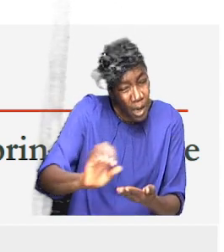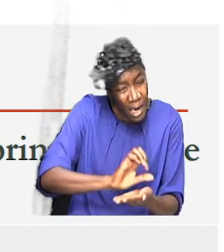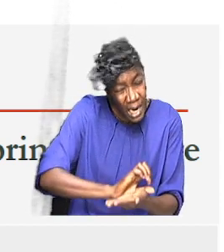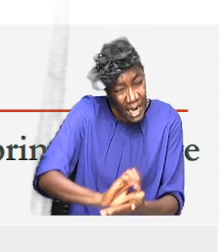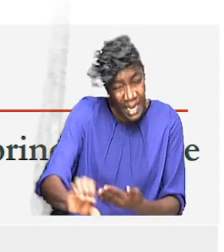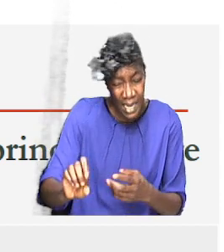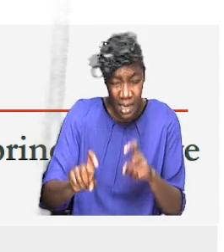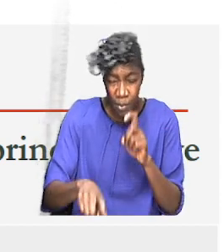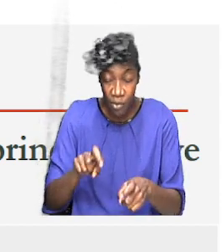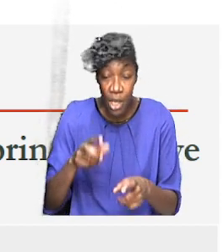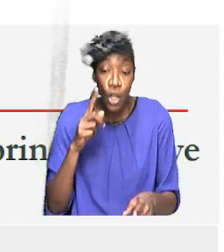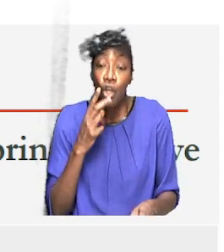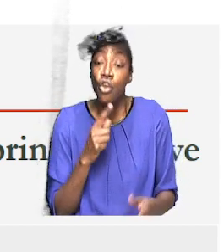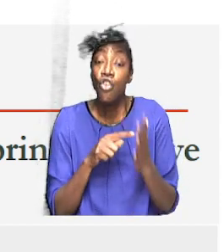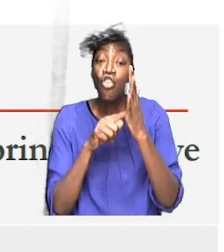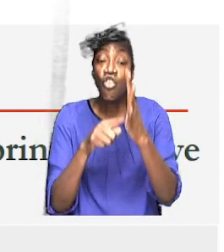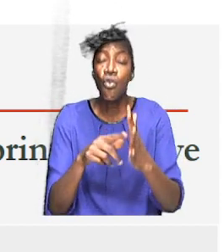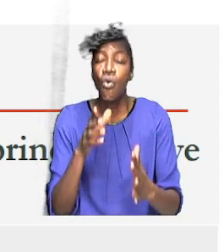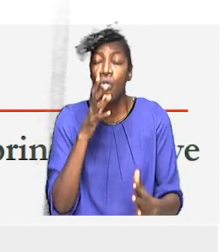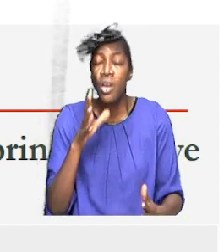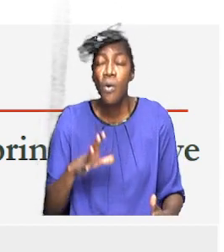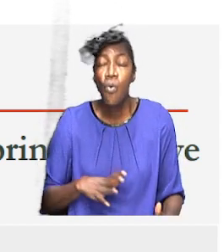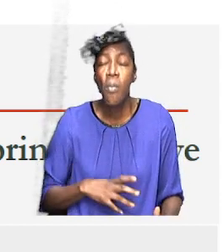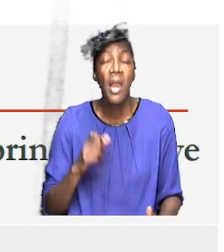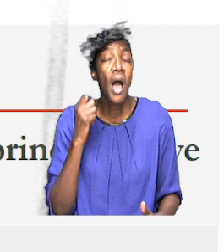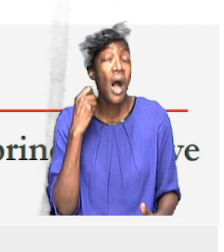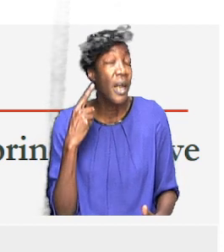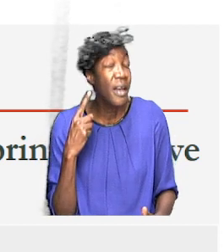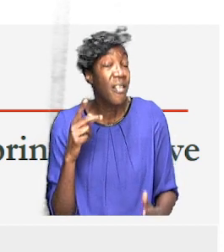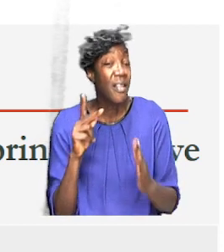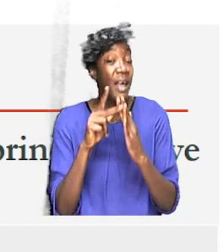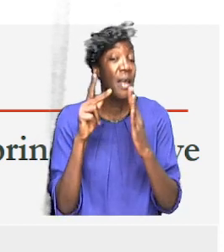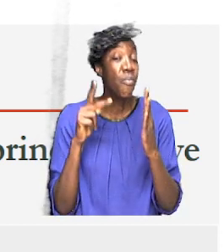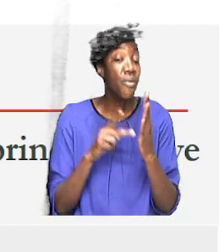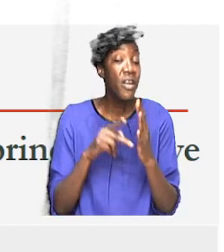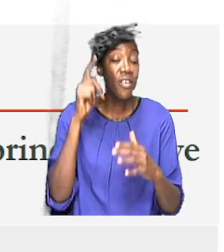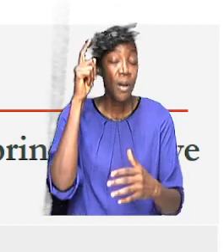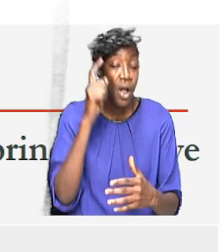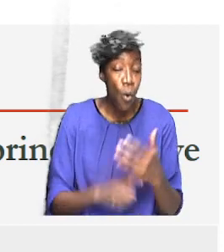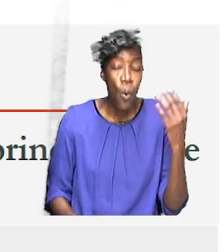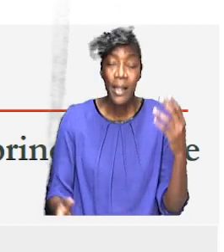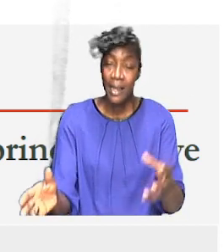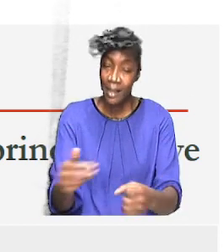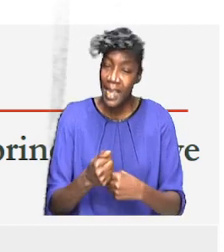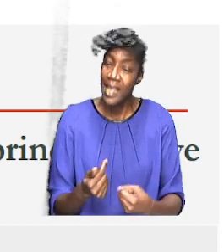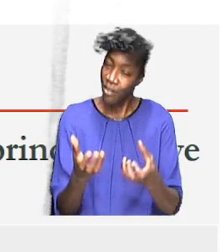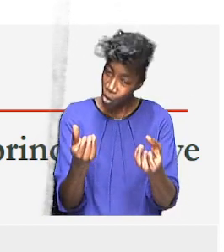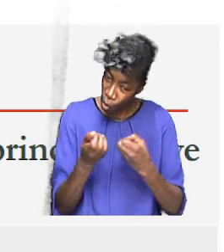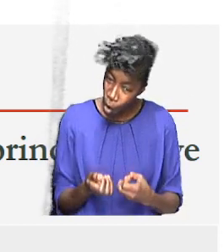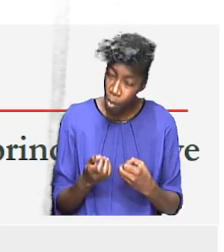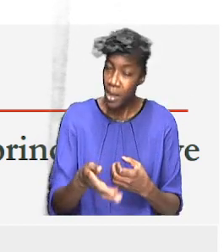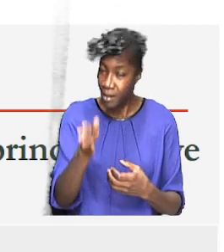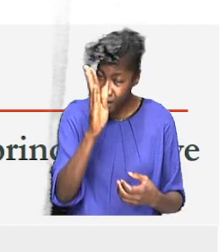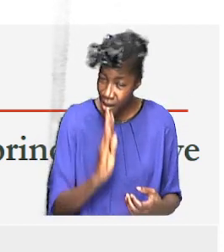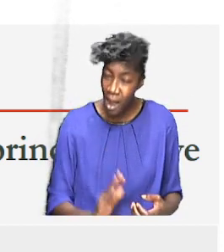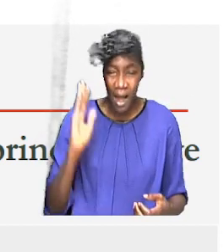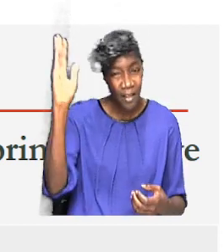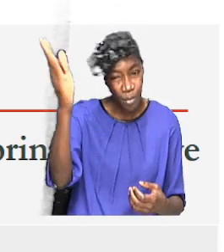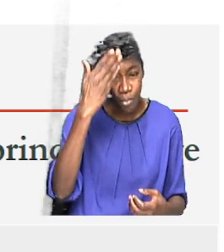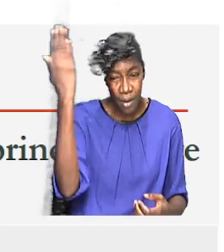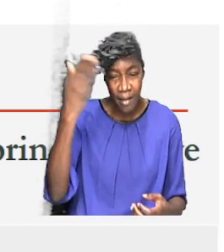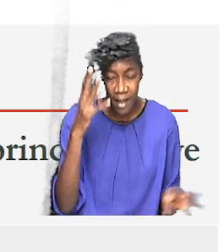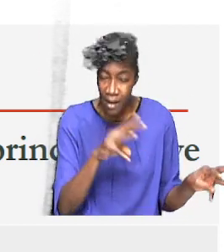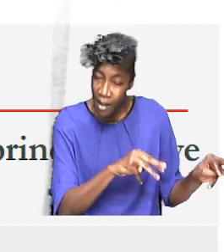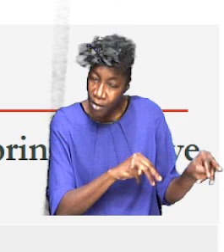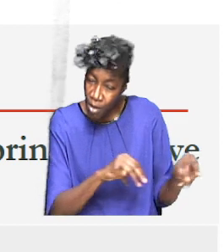own way, understood the principle of what it takes to get into the presence of Almighty God. To move